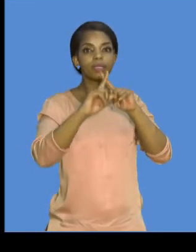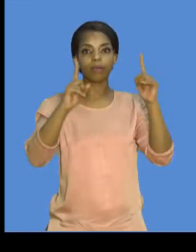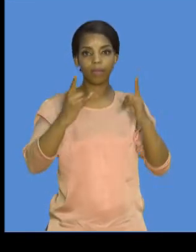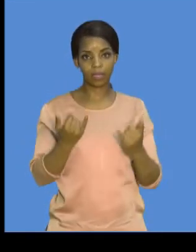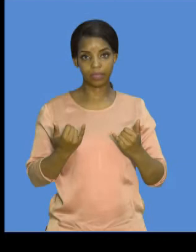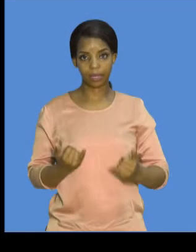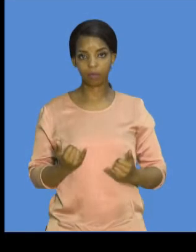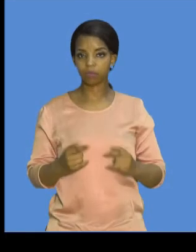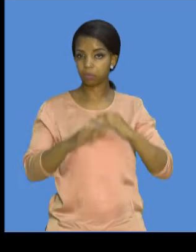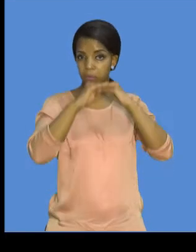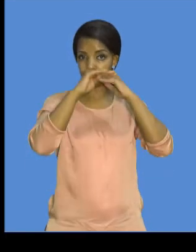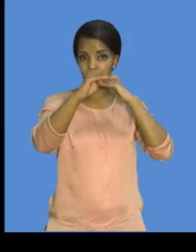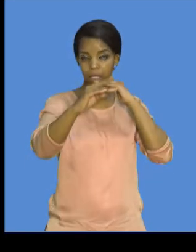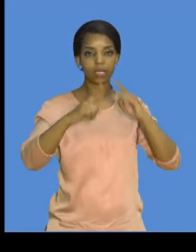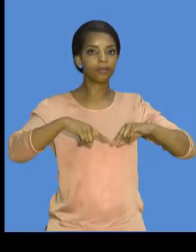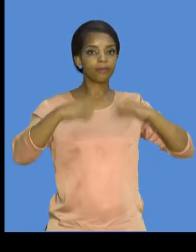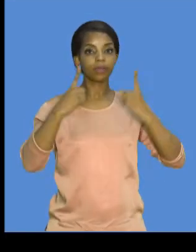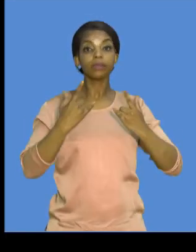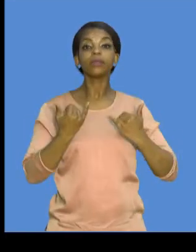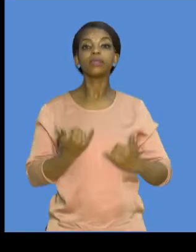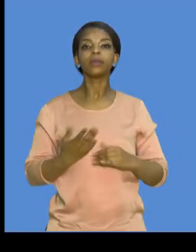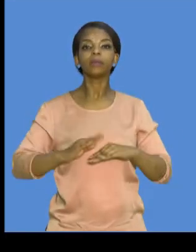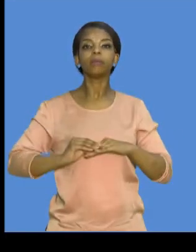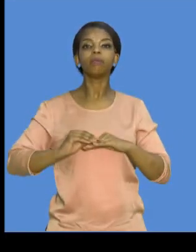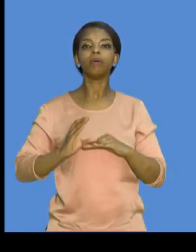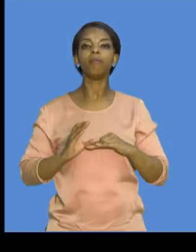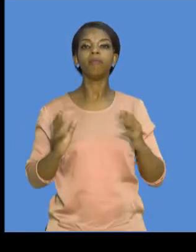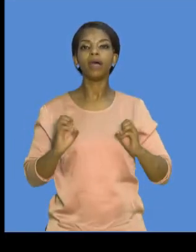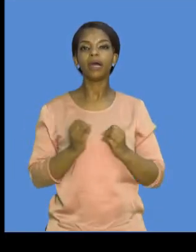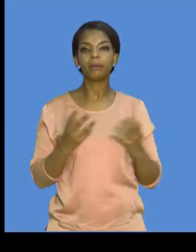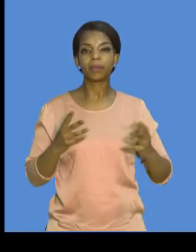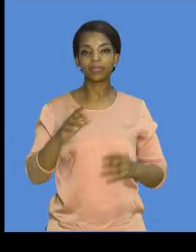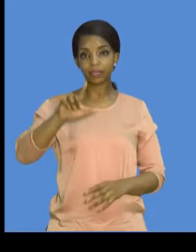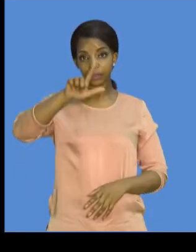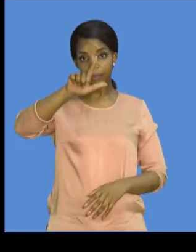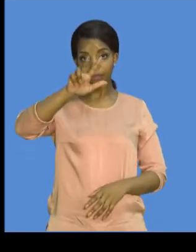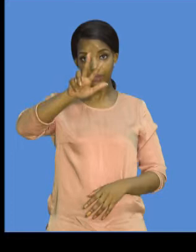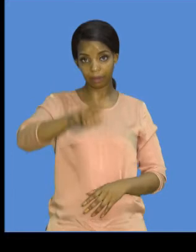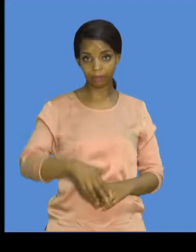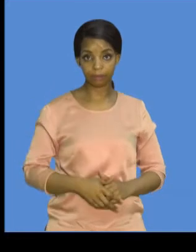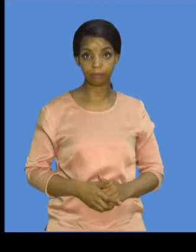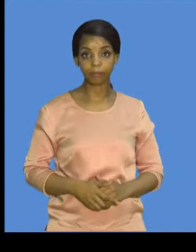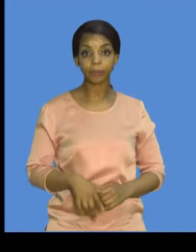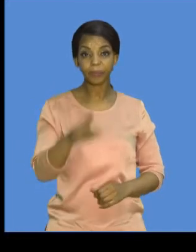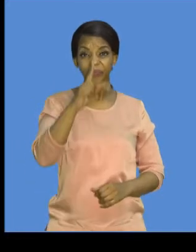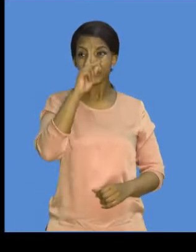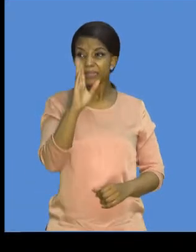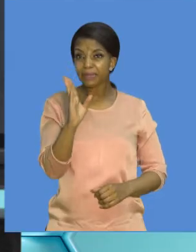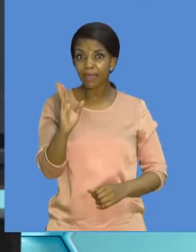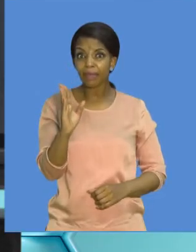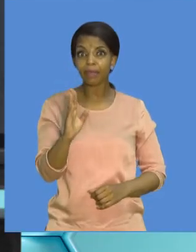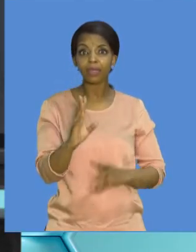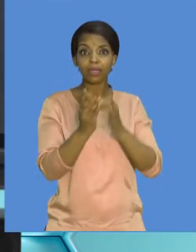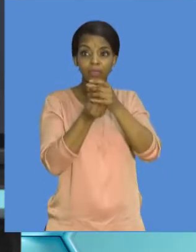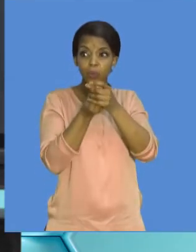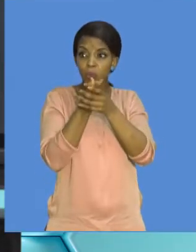with. This is more by 78. So you can see that the growth is not constant, number 1.